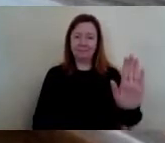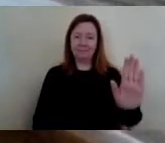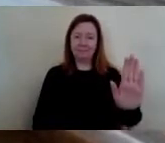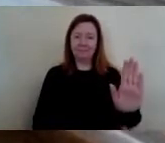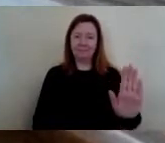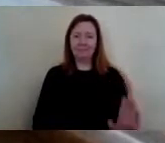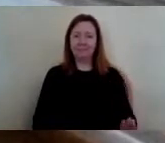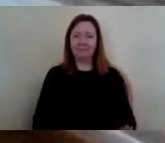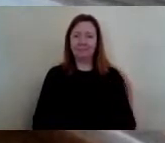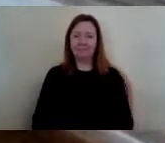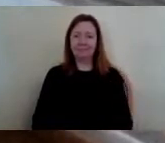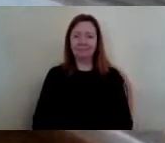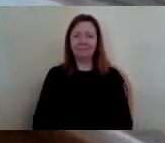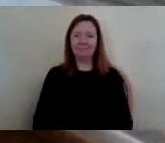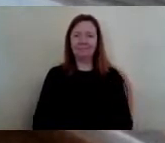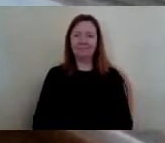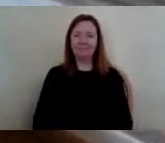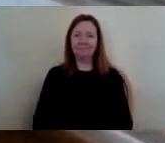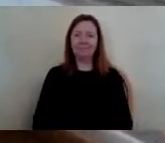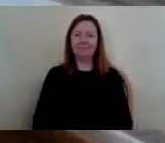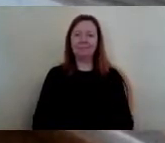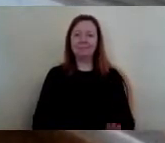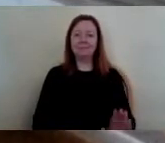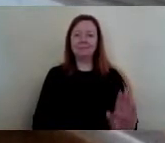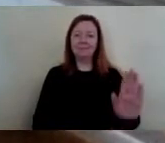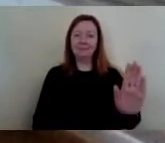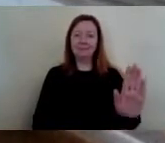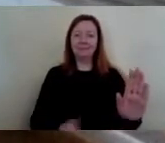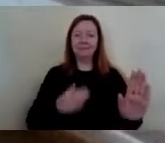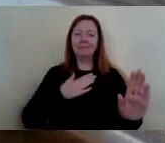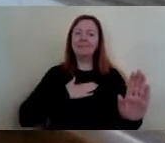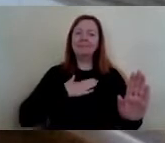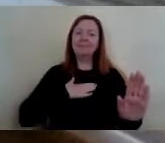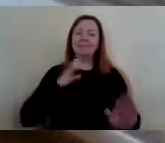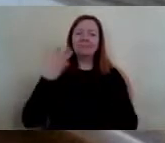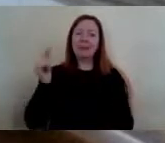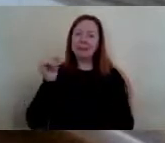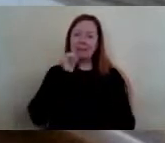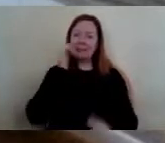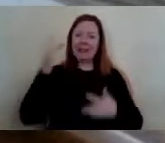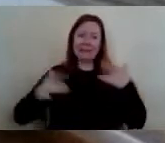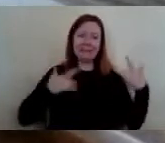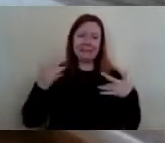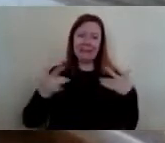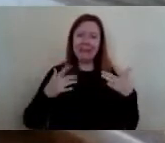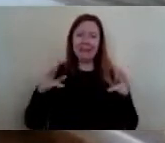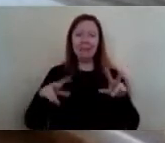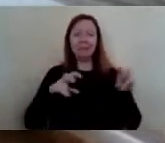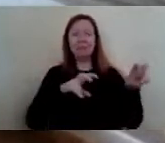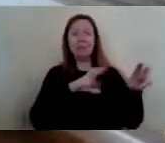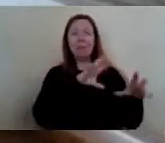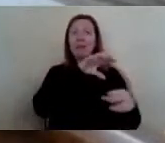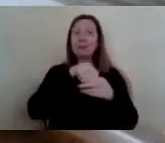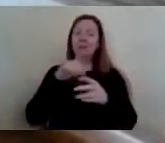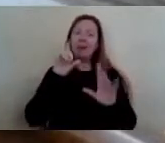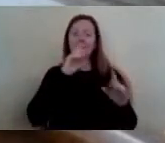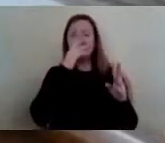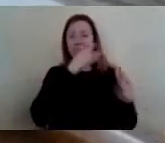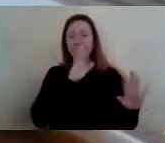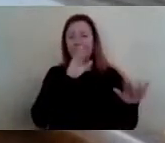up and back down. My doodle doesn't find this class very exciting. She tends to either want to be involved or she